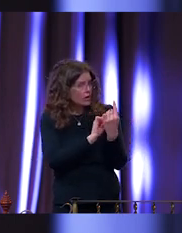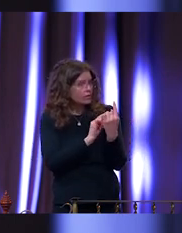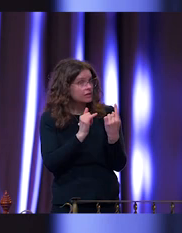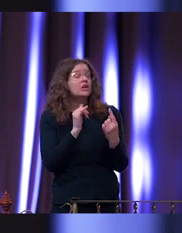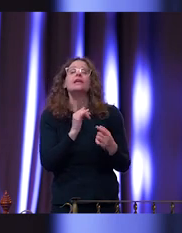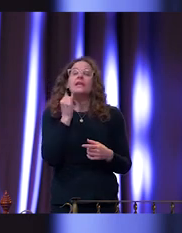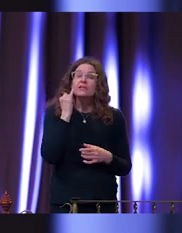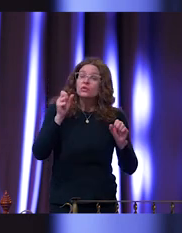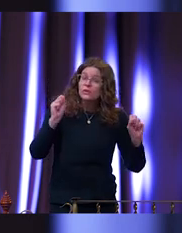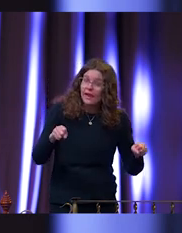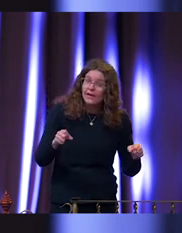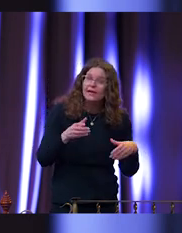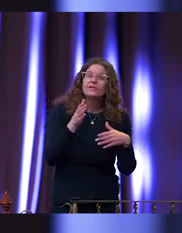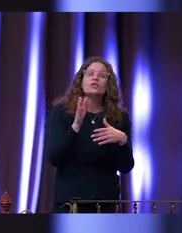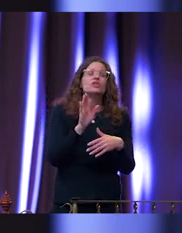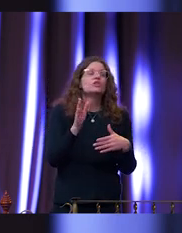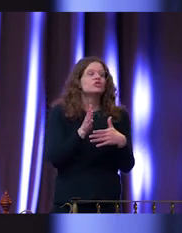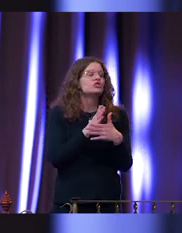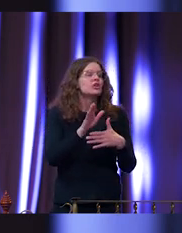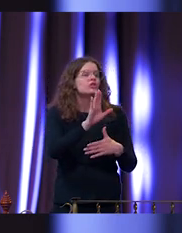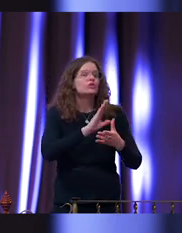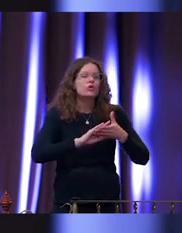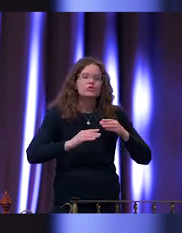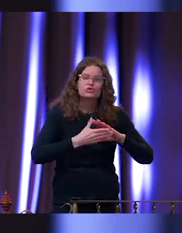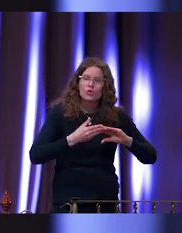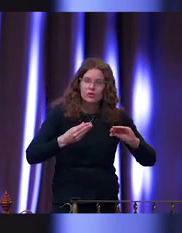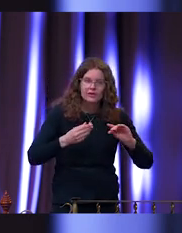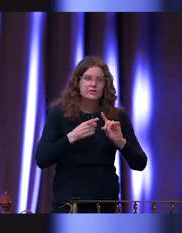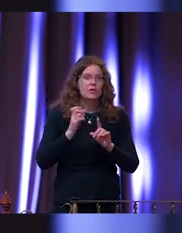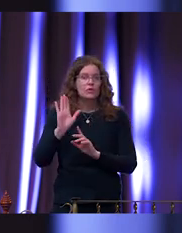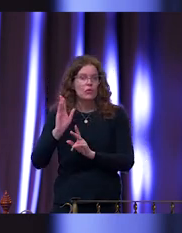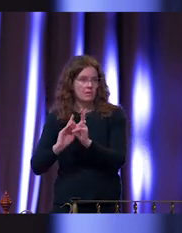stories that come from your constituents when you're applying, because